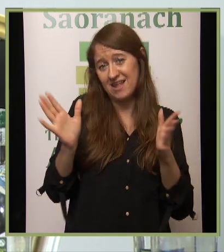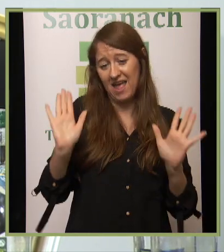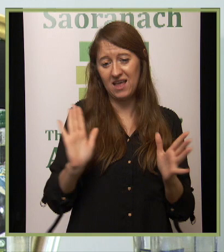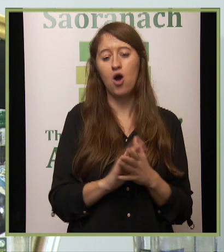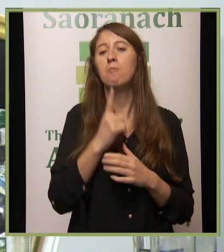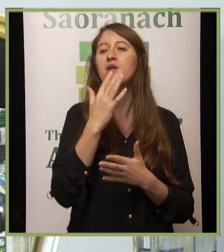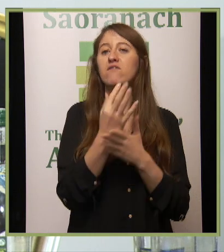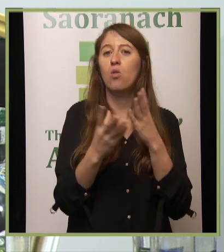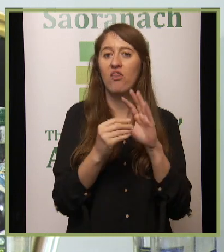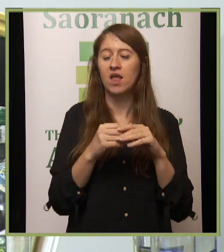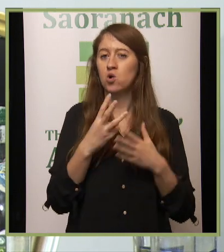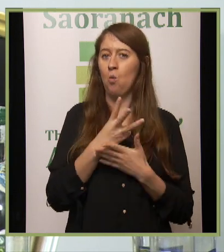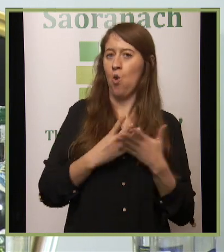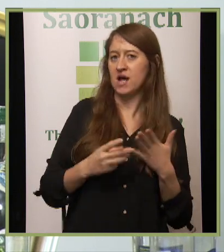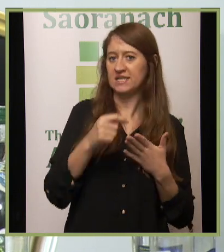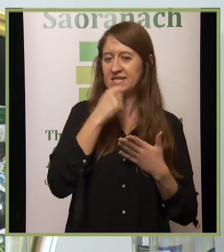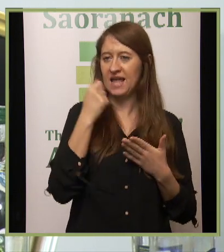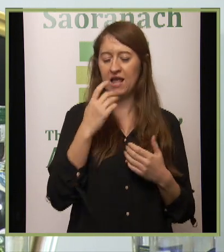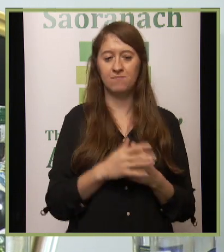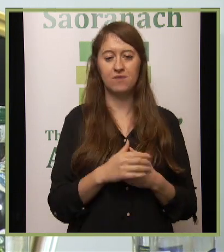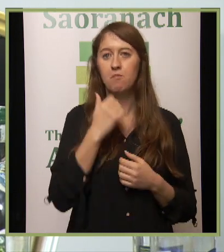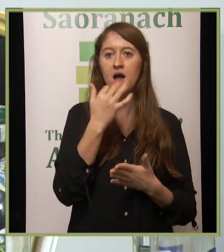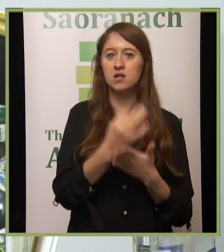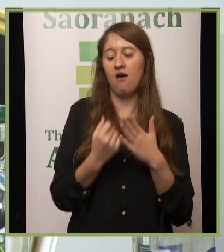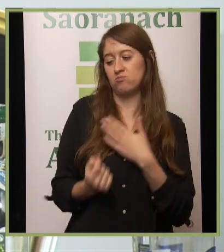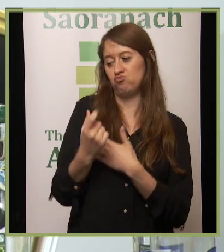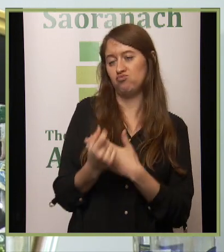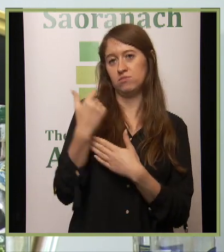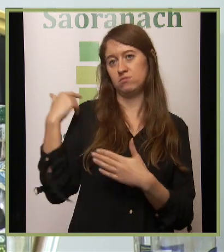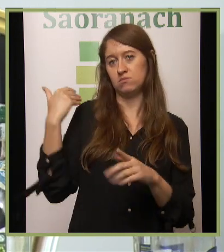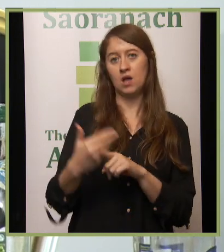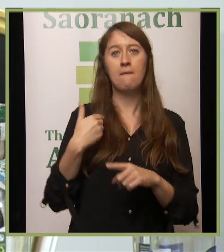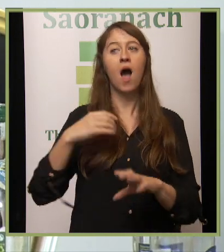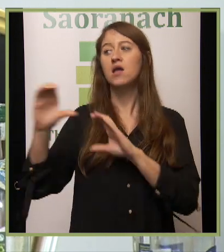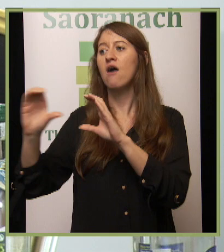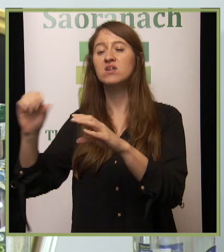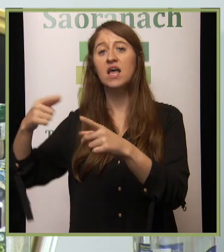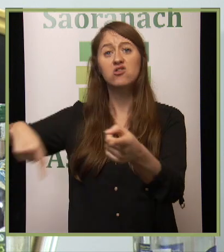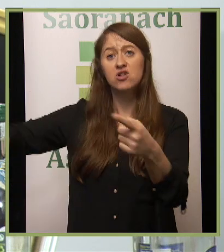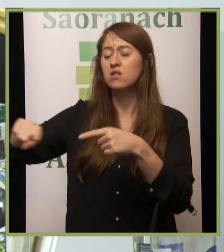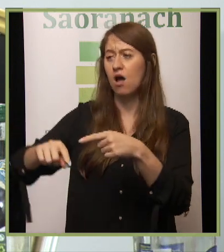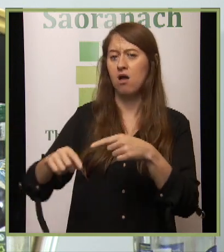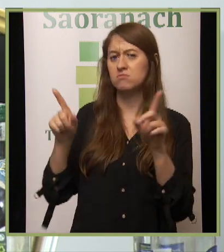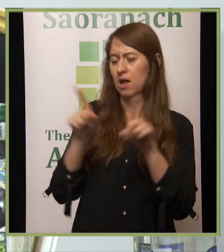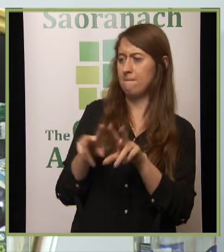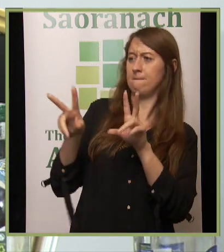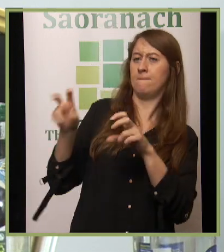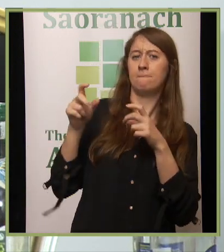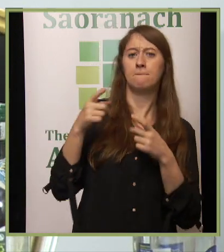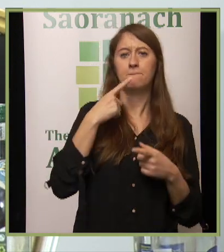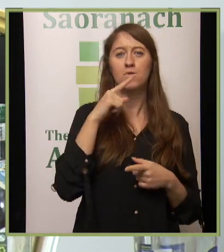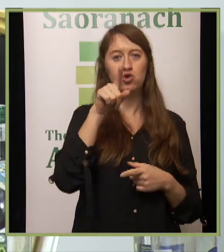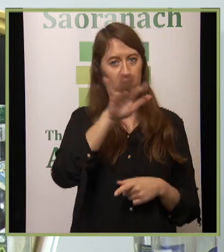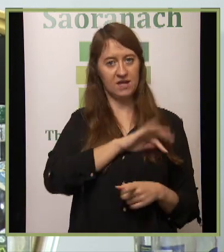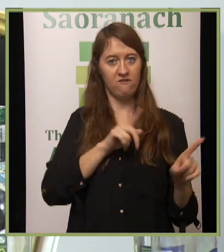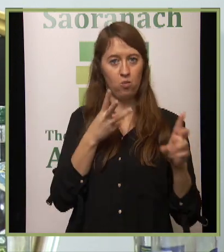saying, because they're coming up in a lot of the conversations that I am having now, and no doubt that you will be having as you tell